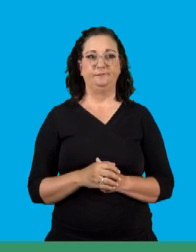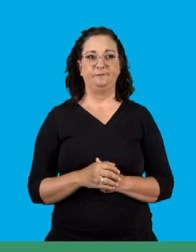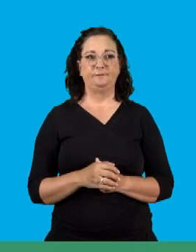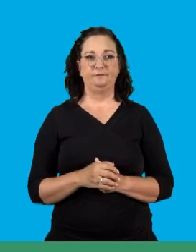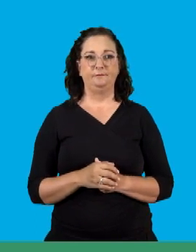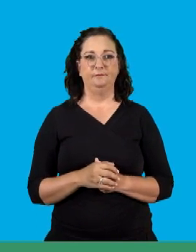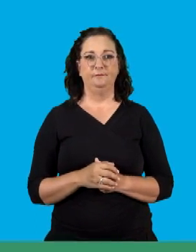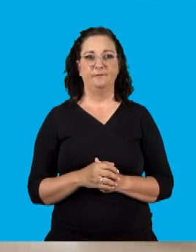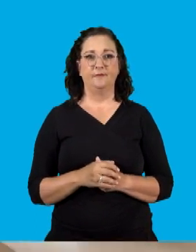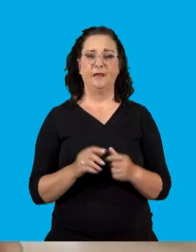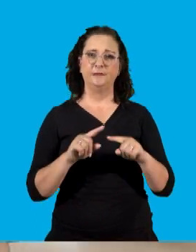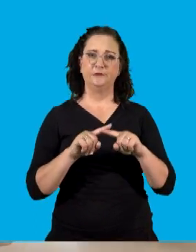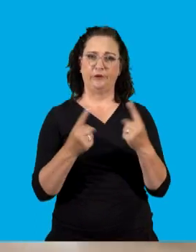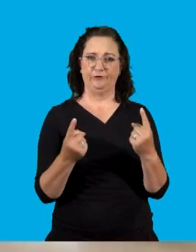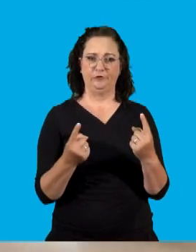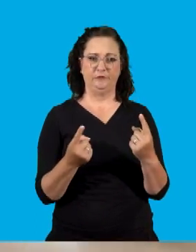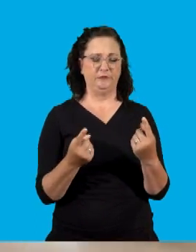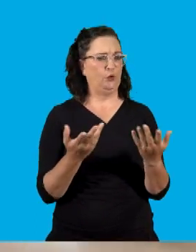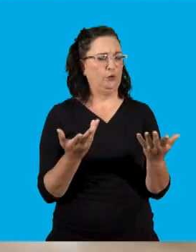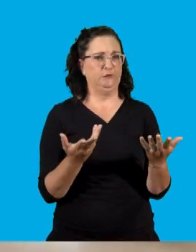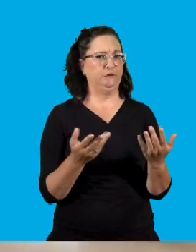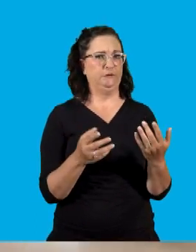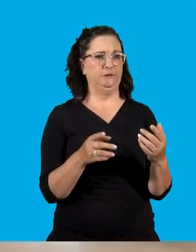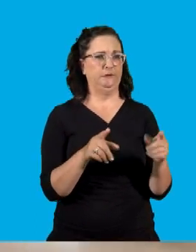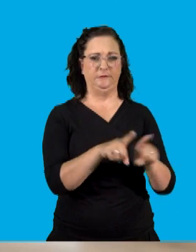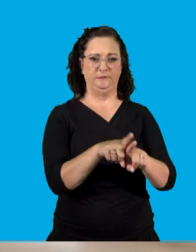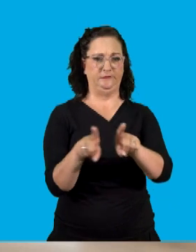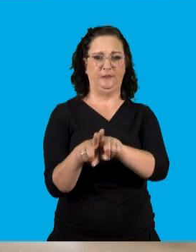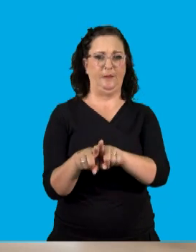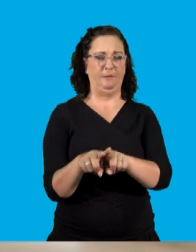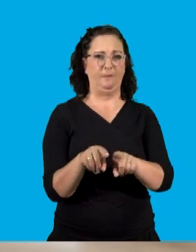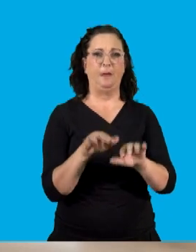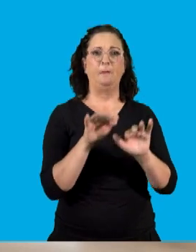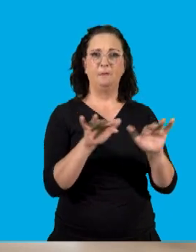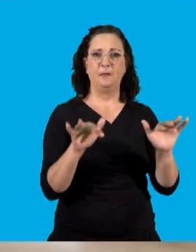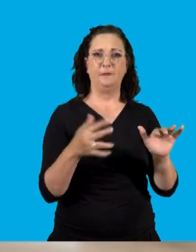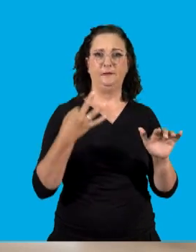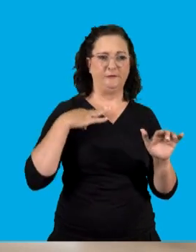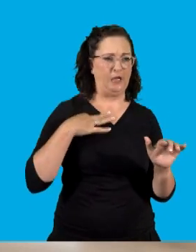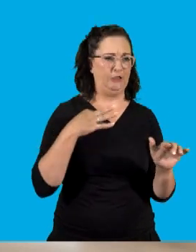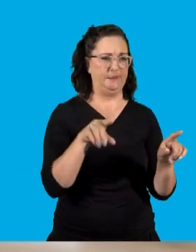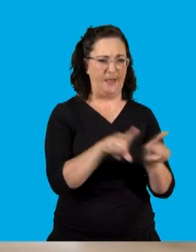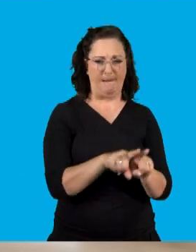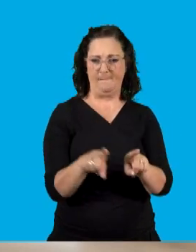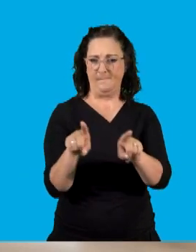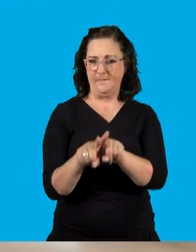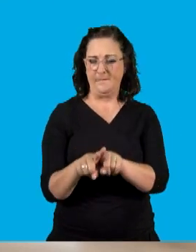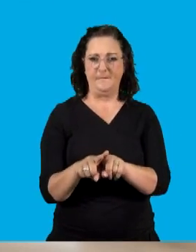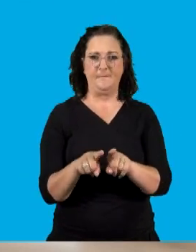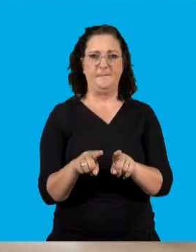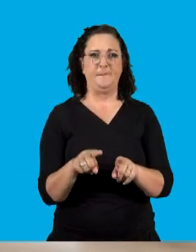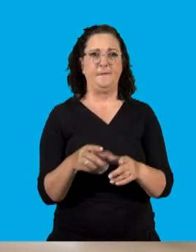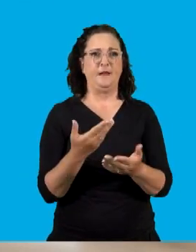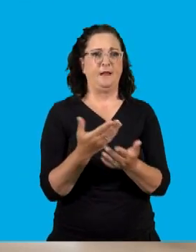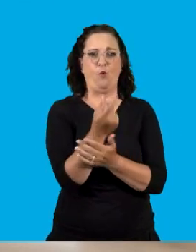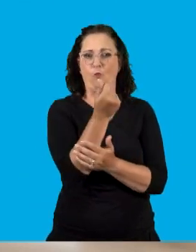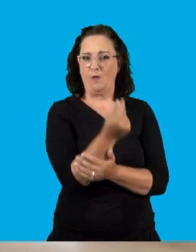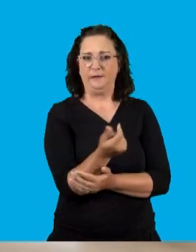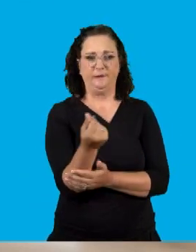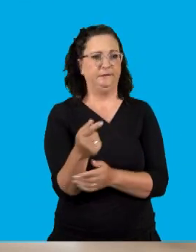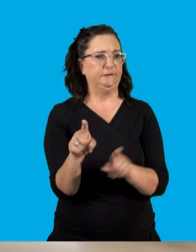obviously there's a difference. It's not the same. If these people were having the same income levels and the same